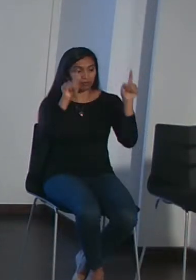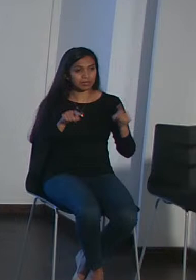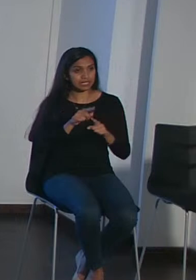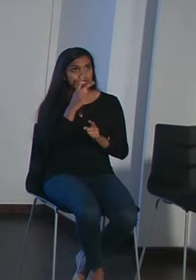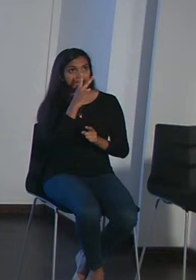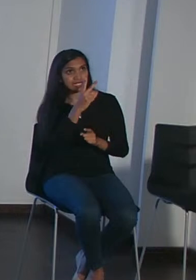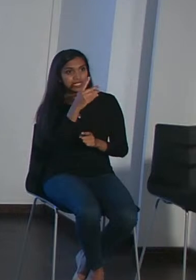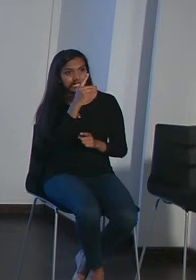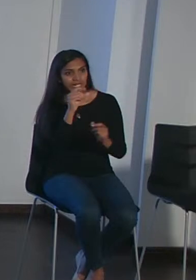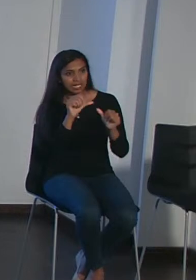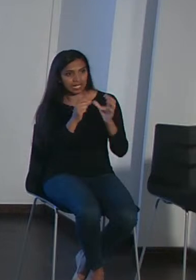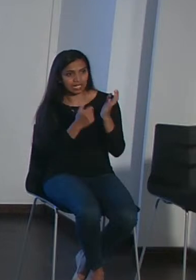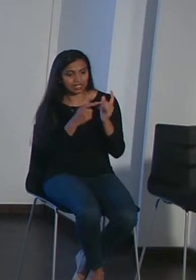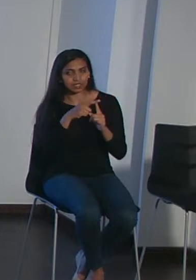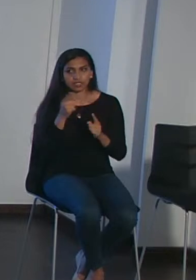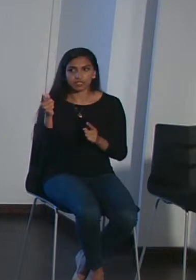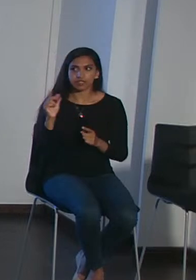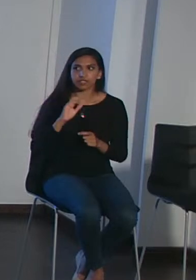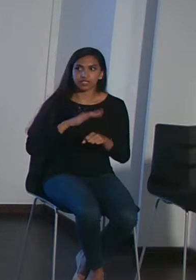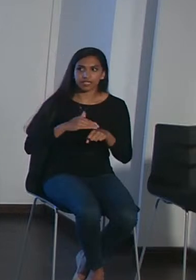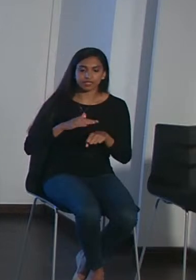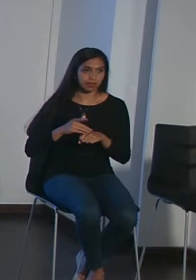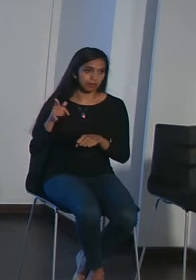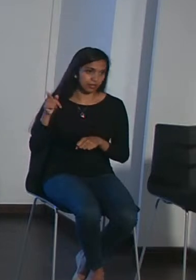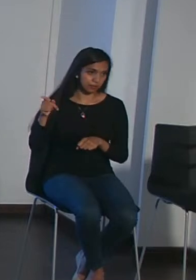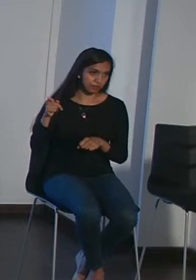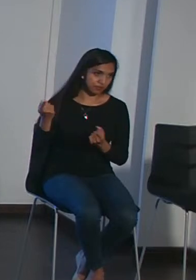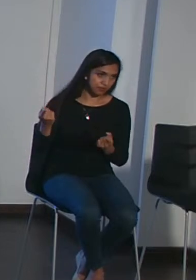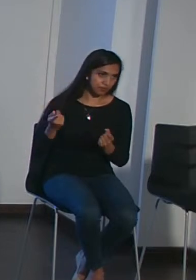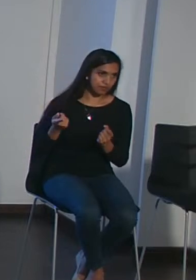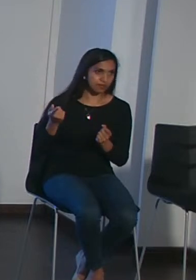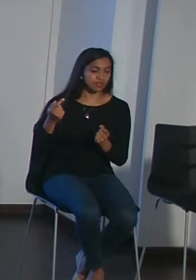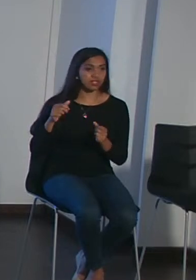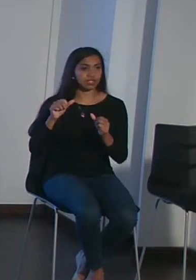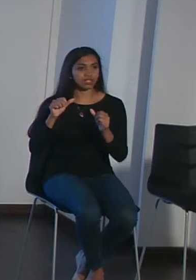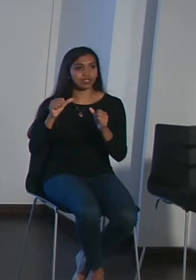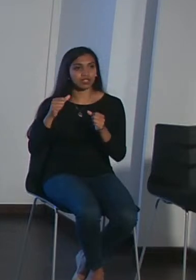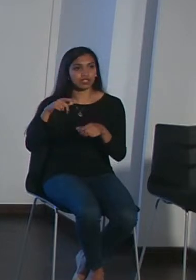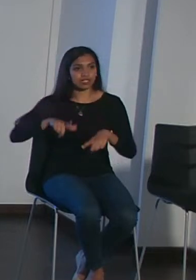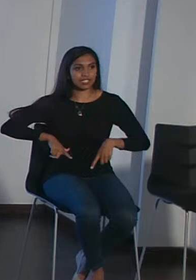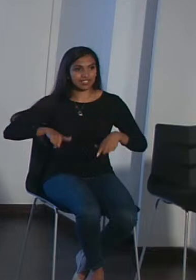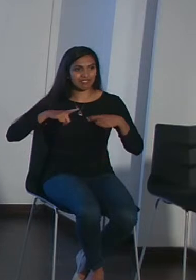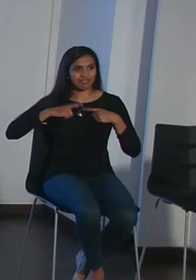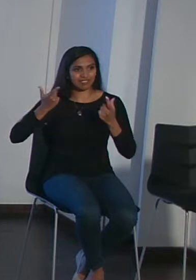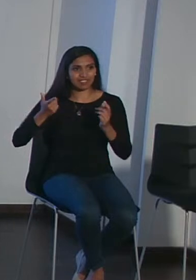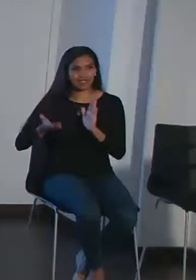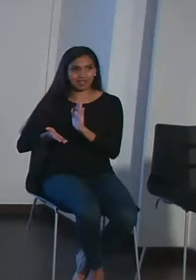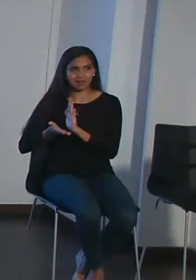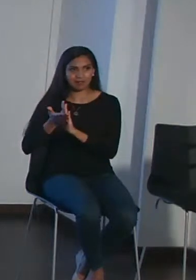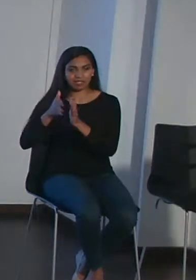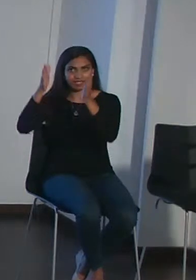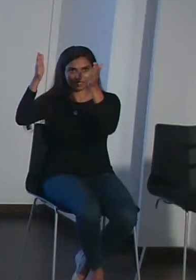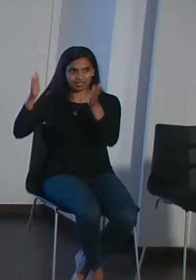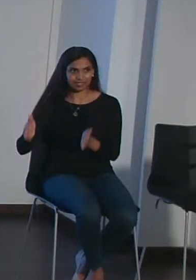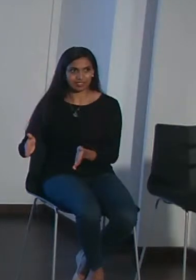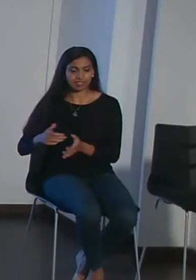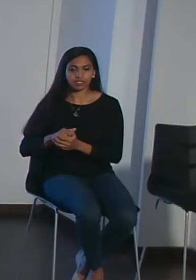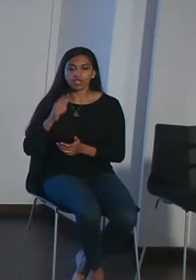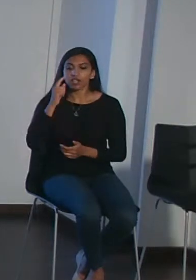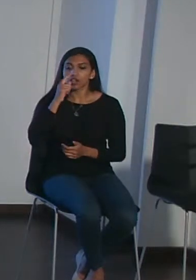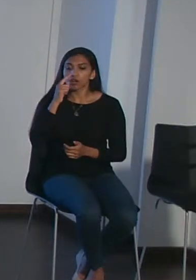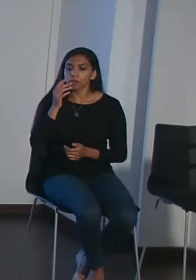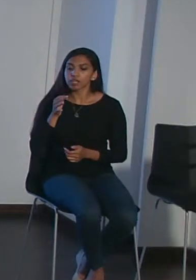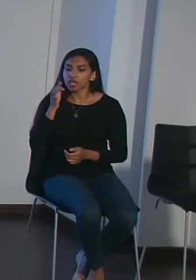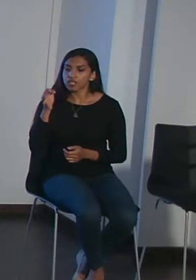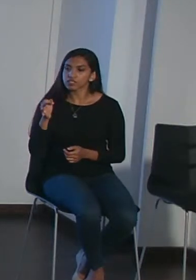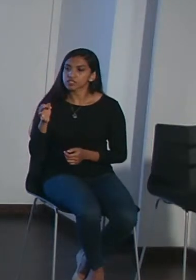people in my apartment block where I've been living there for 10 years. And this young woman, very friendly, she said, oh, what do you do and all